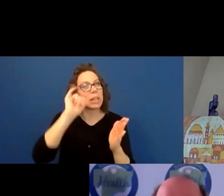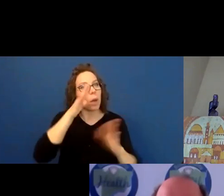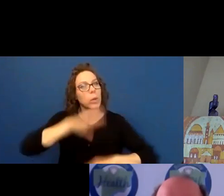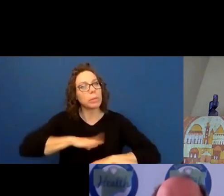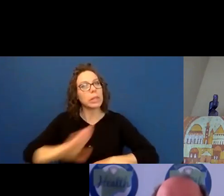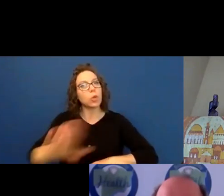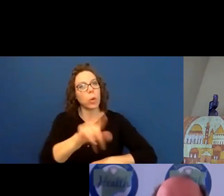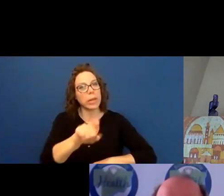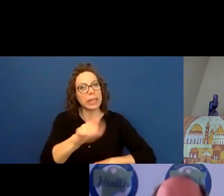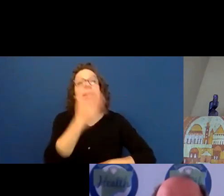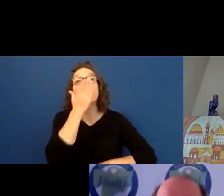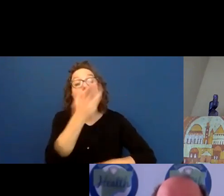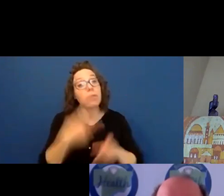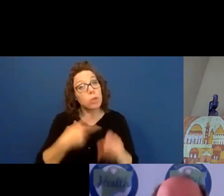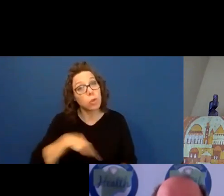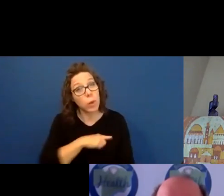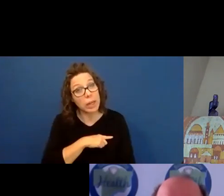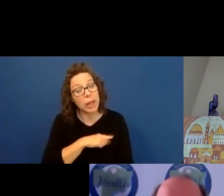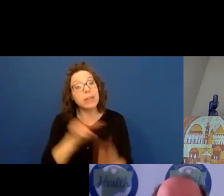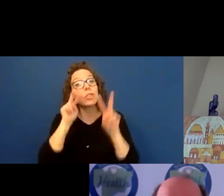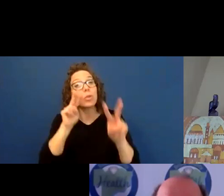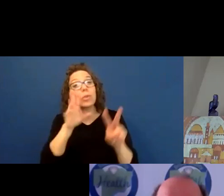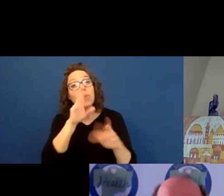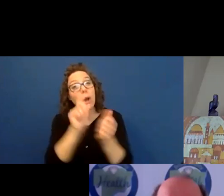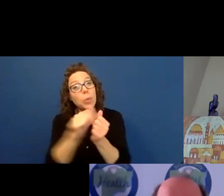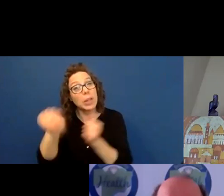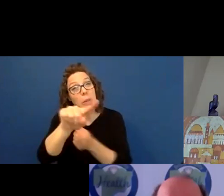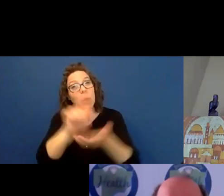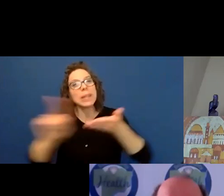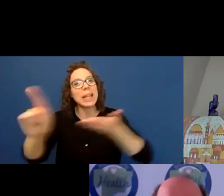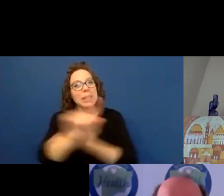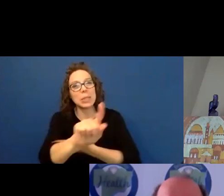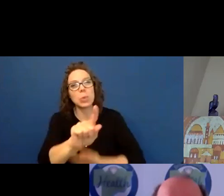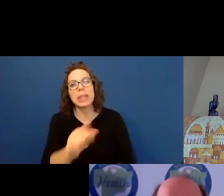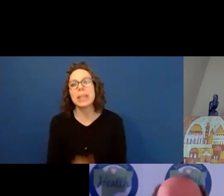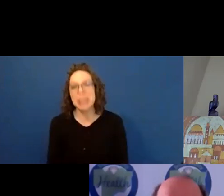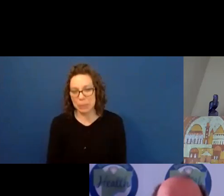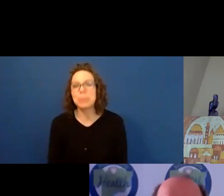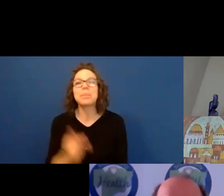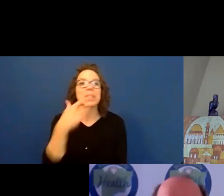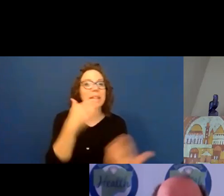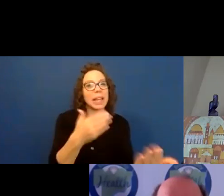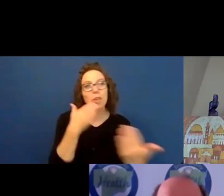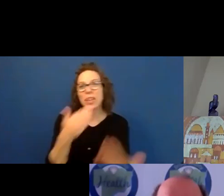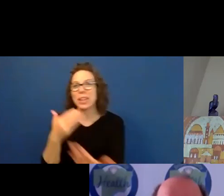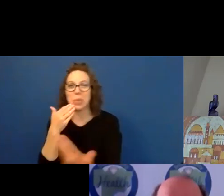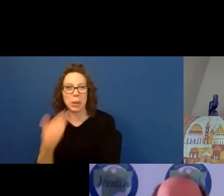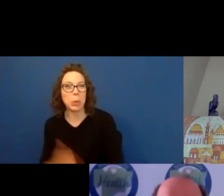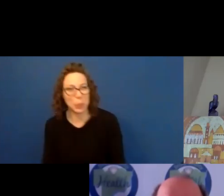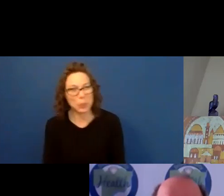So again, thank you for joining us, and we look forward to talking with you next week. Thank you for having us. Thank you for having us.